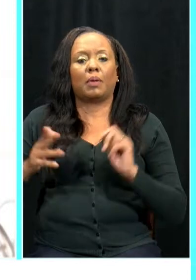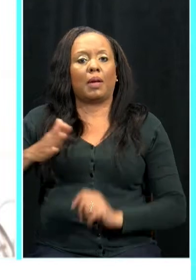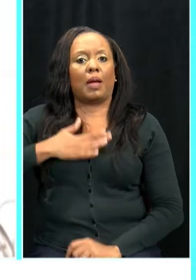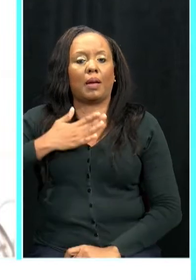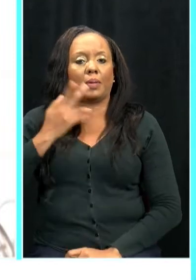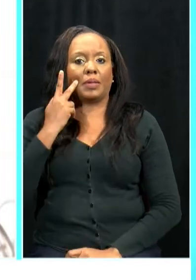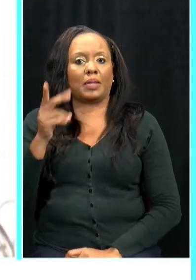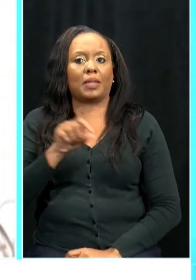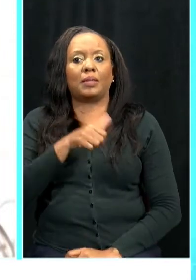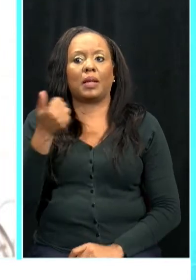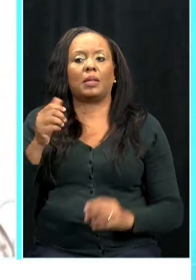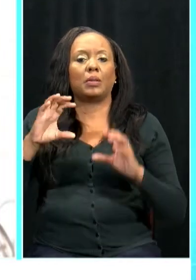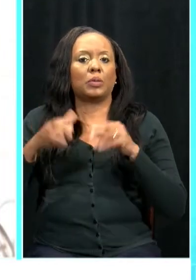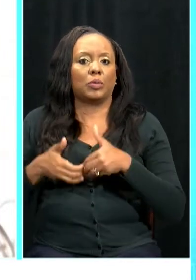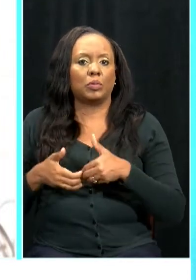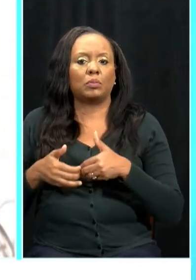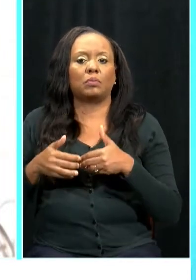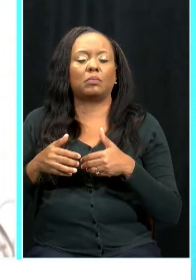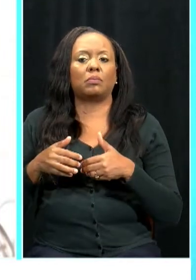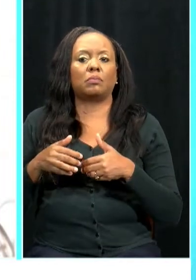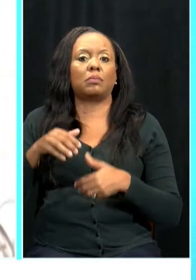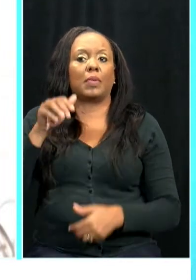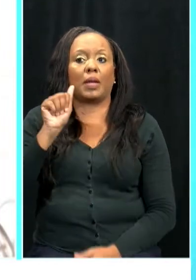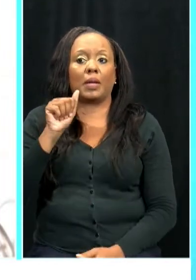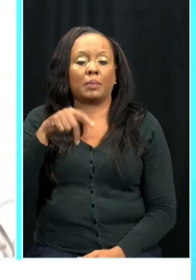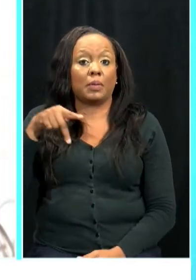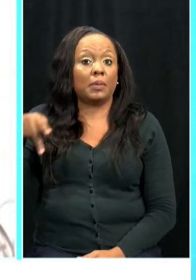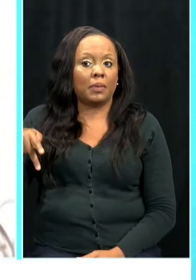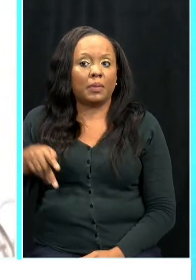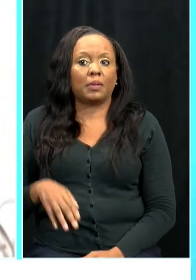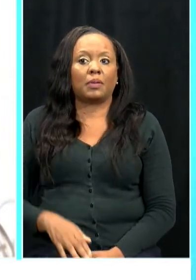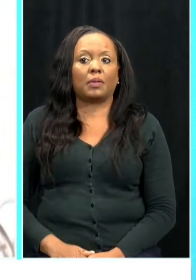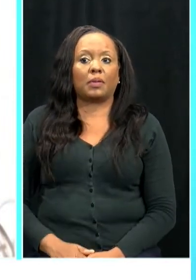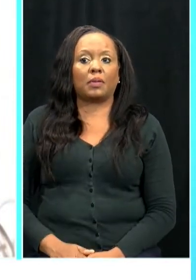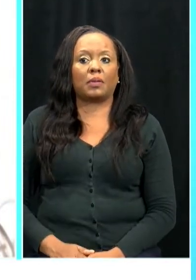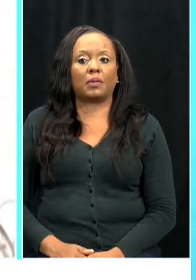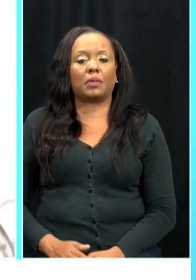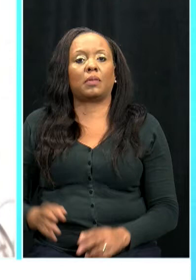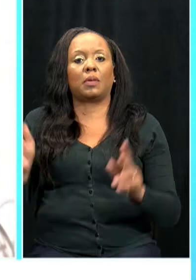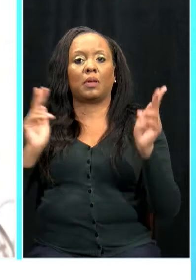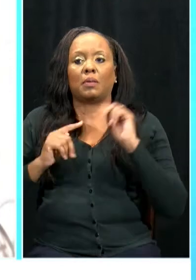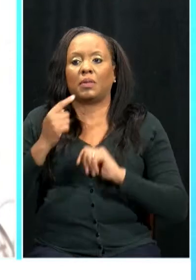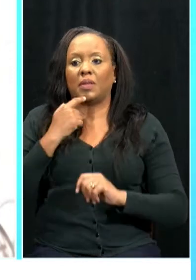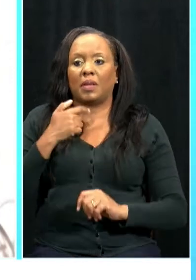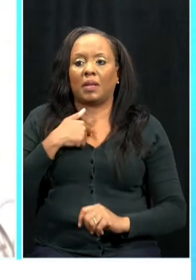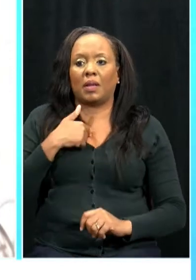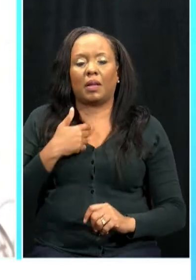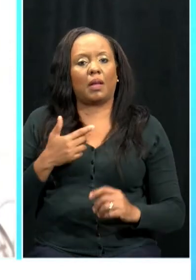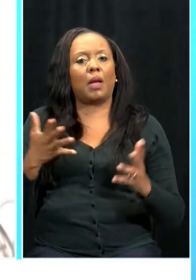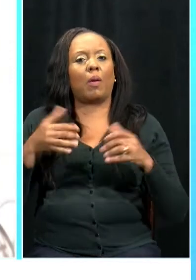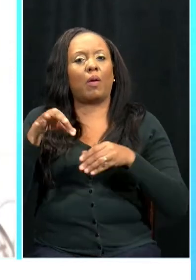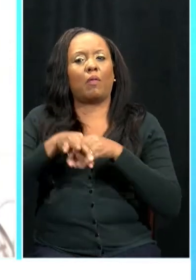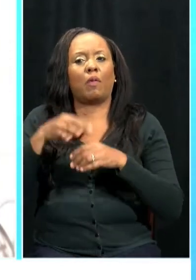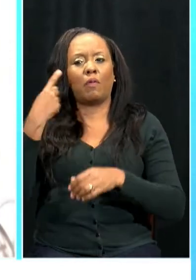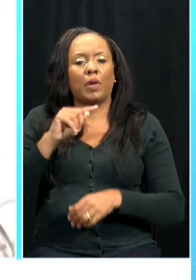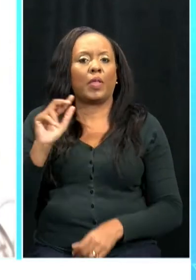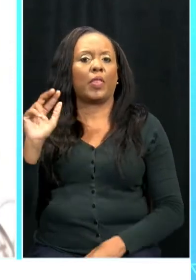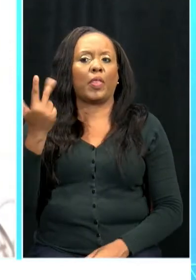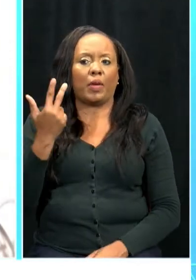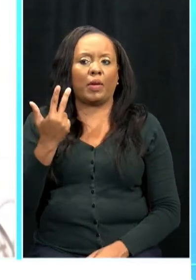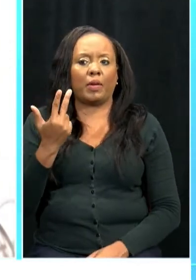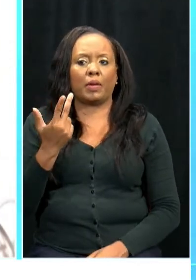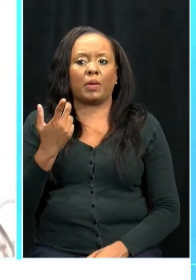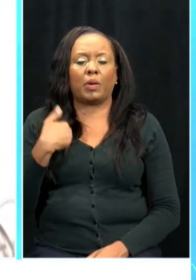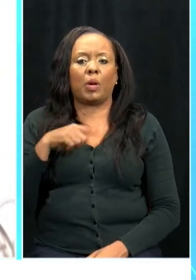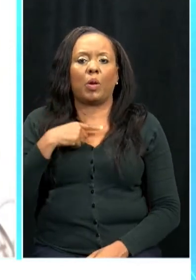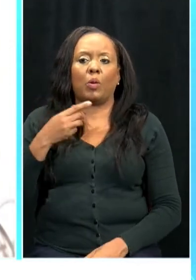And they're actually, saying, well, I want to vote for the third party because I'm not happy with either of the two parties. We put out the